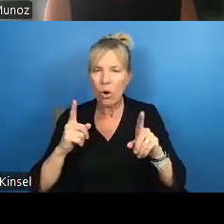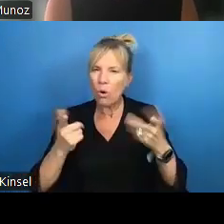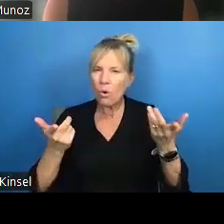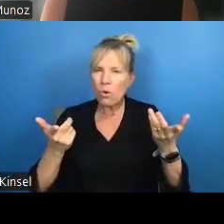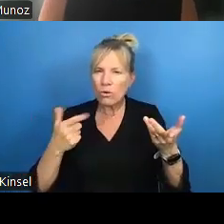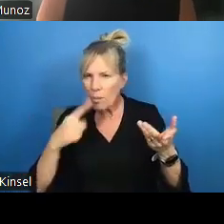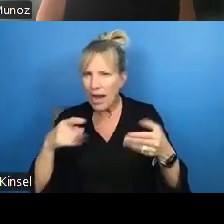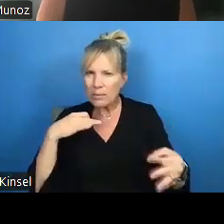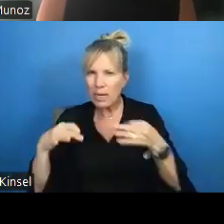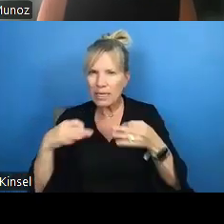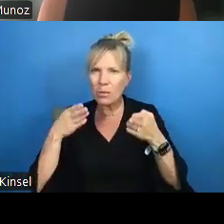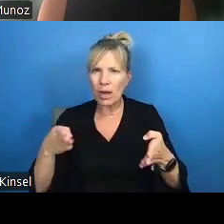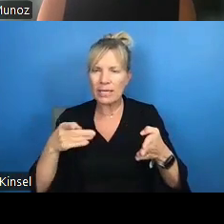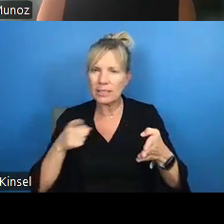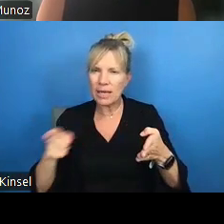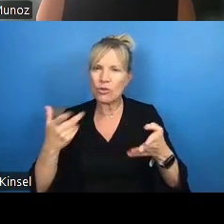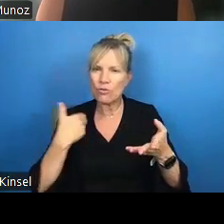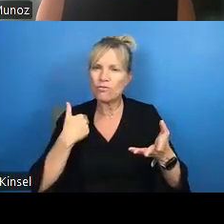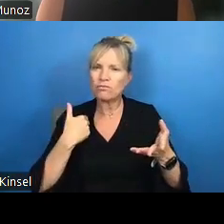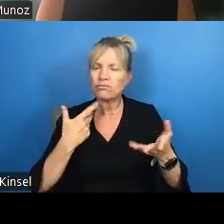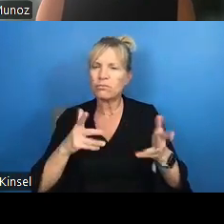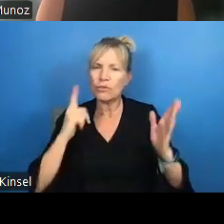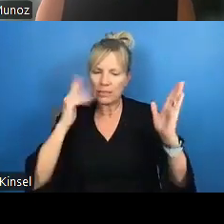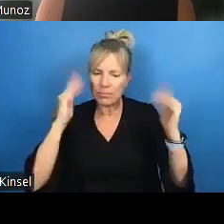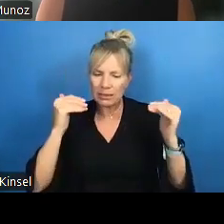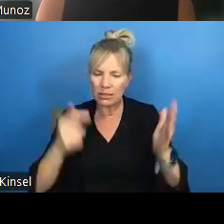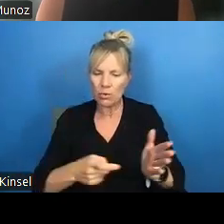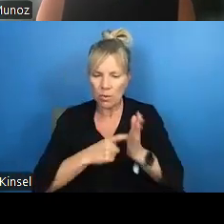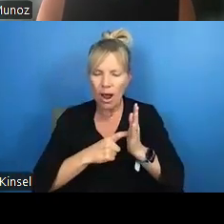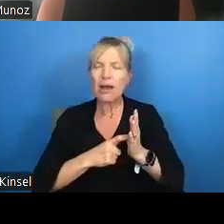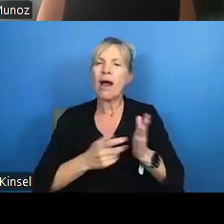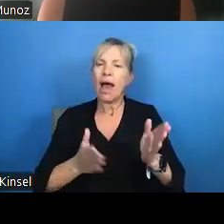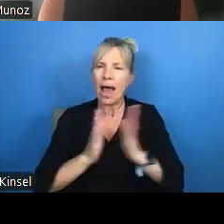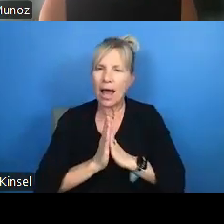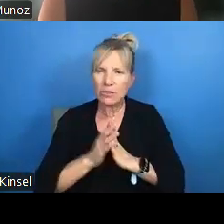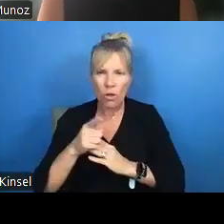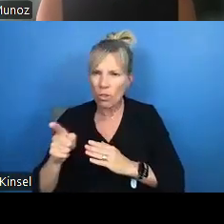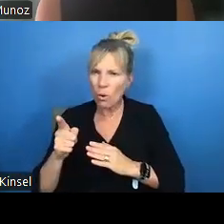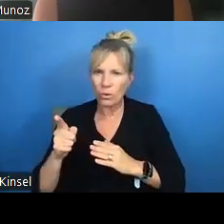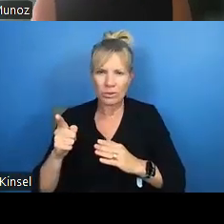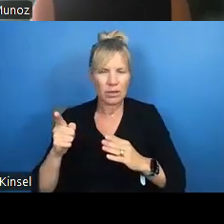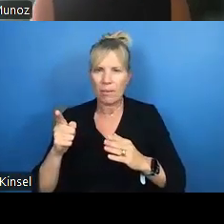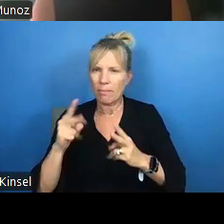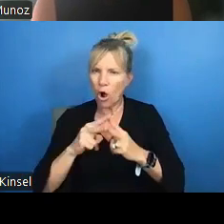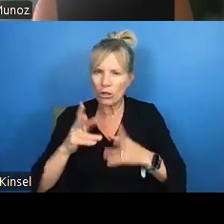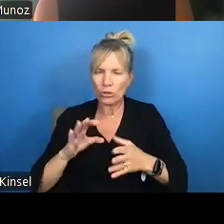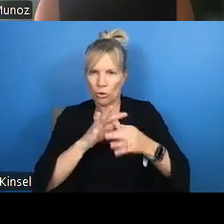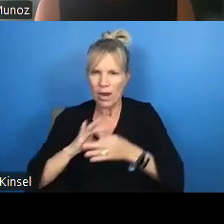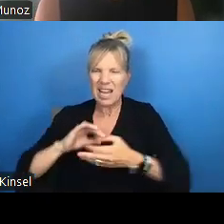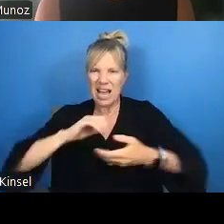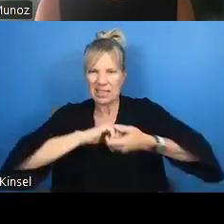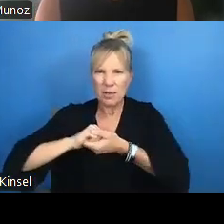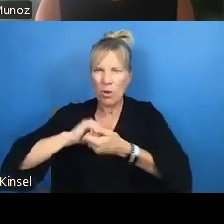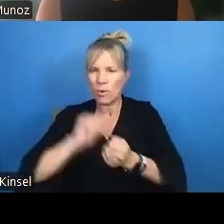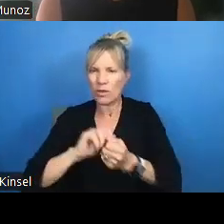that you have expected, required, asked those health plan partners to coordinate and collaborate